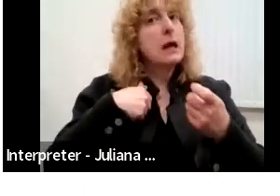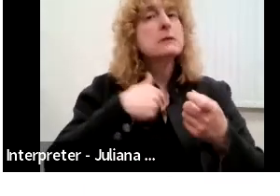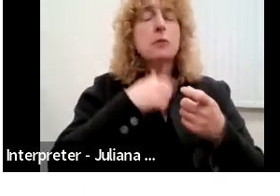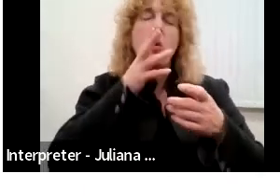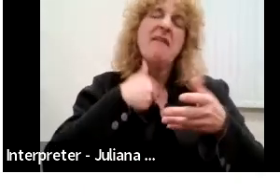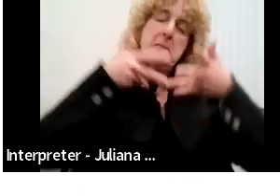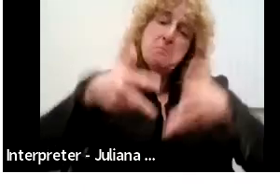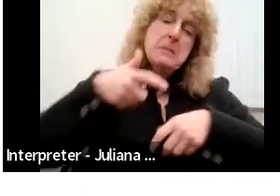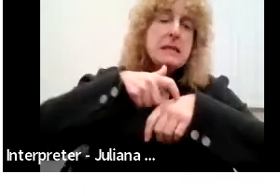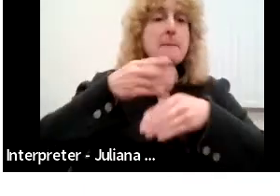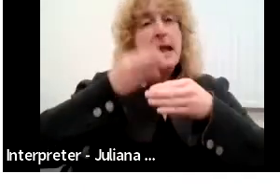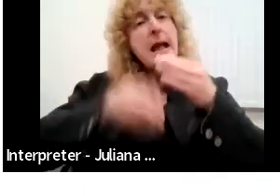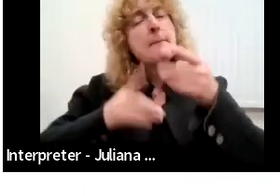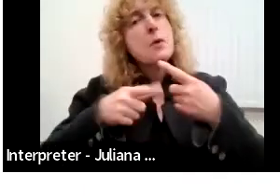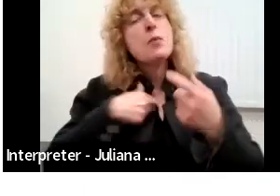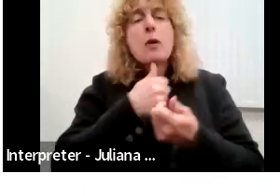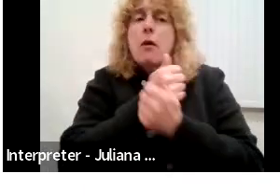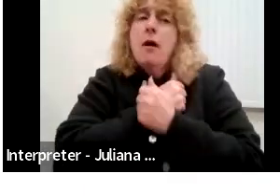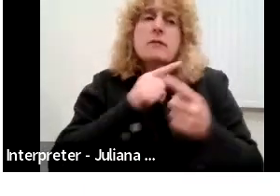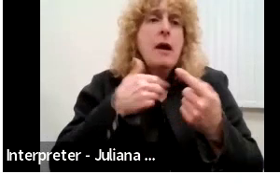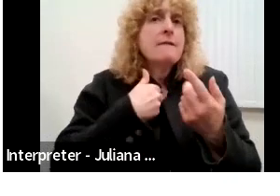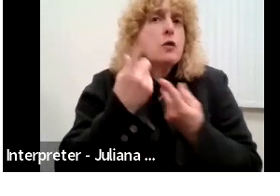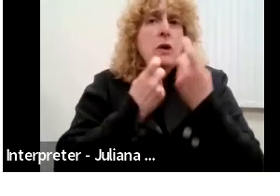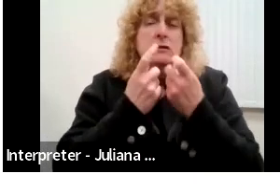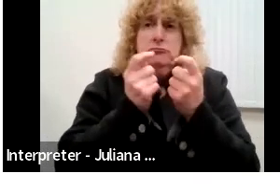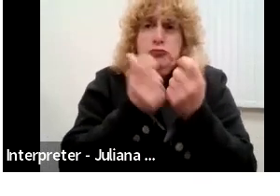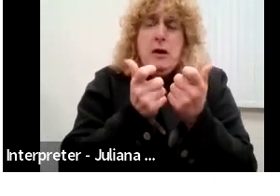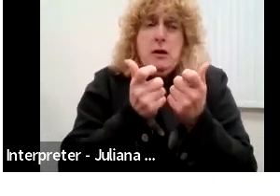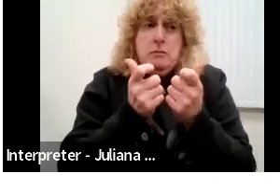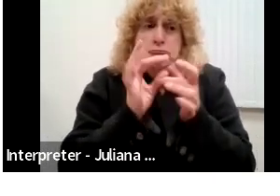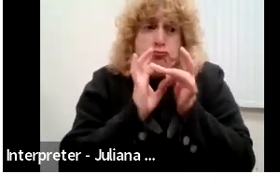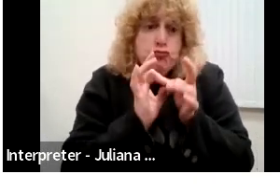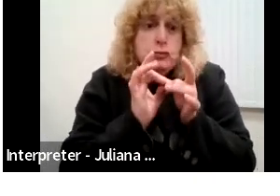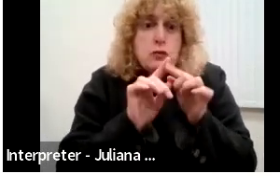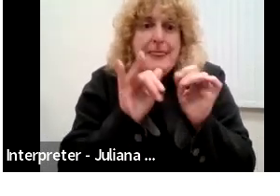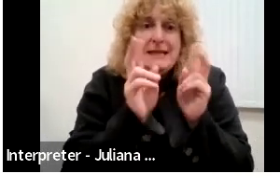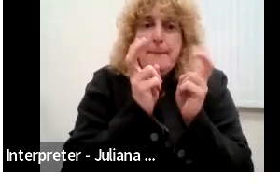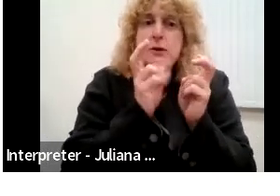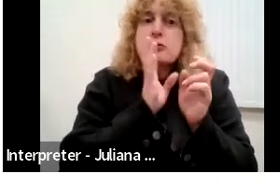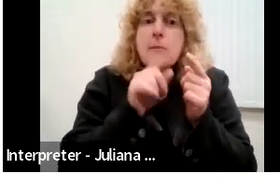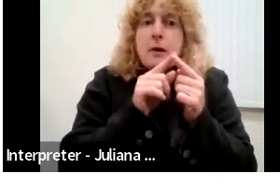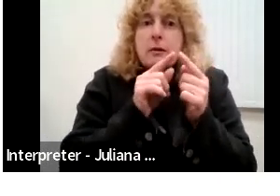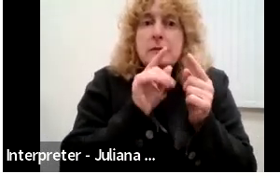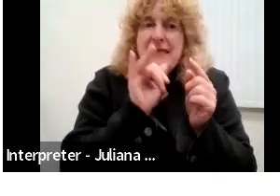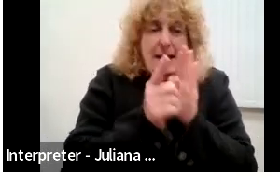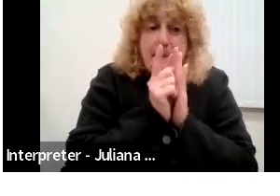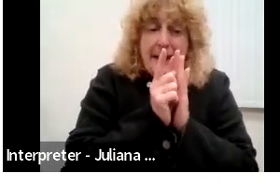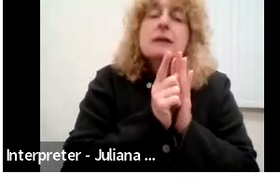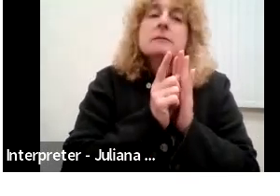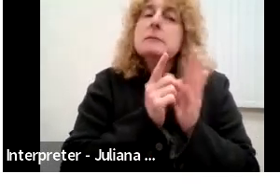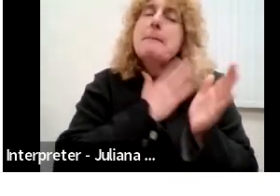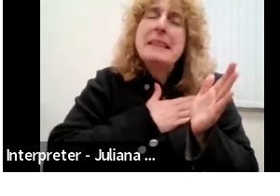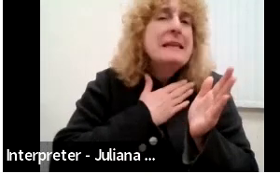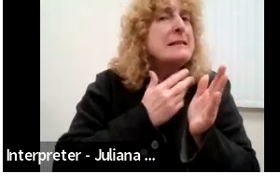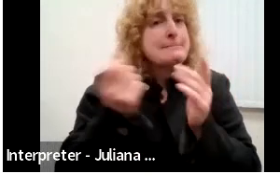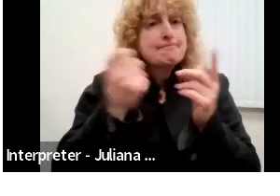love having the questions like as it's related to the topic that we're talking about right then. So please do send